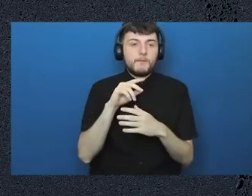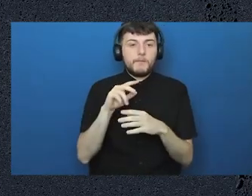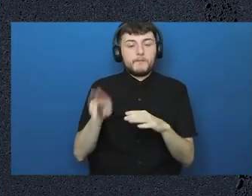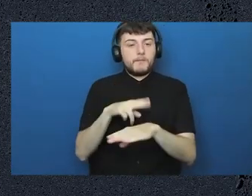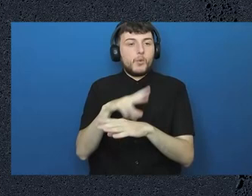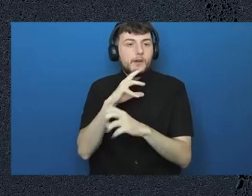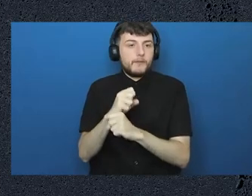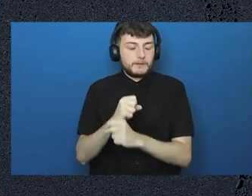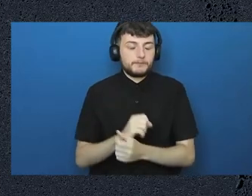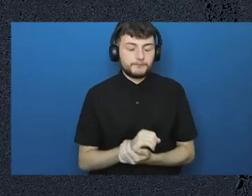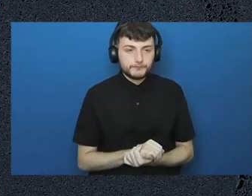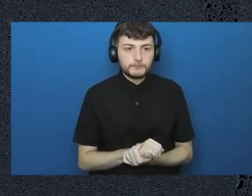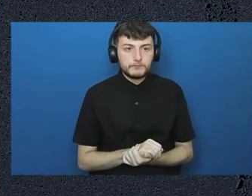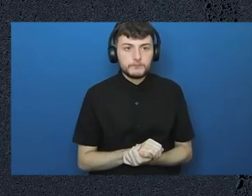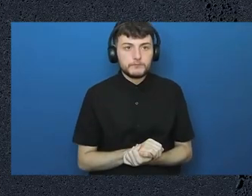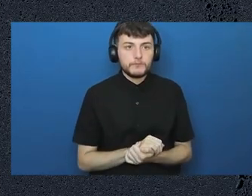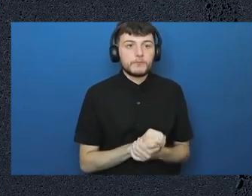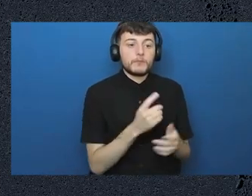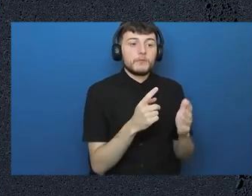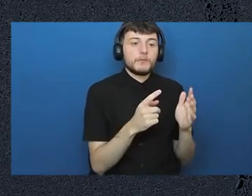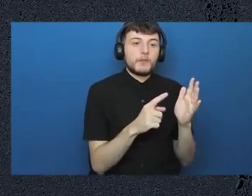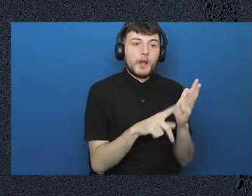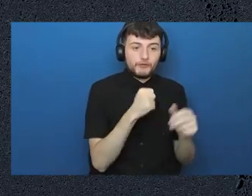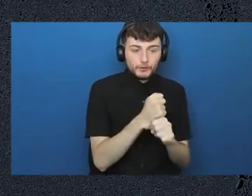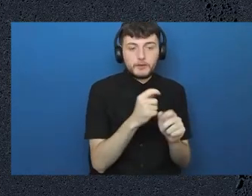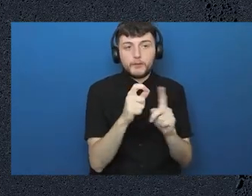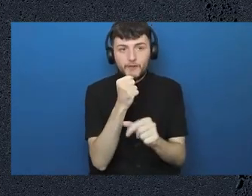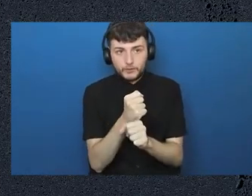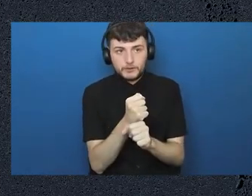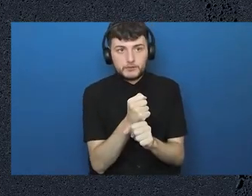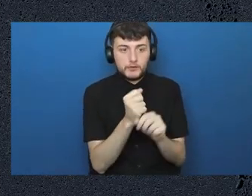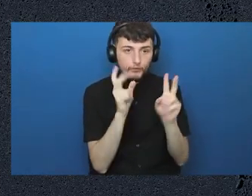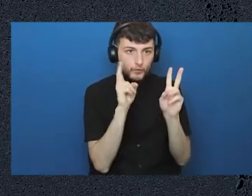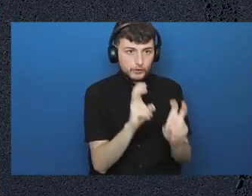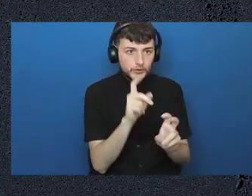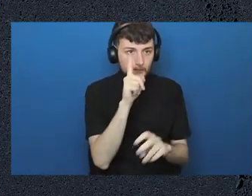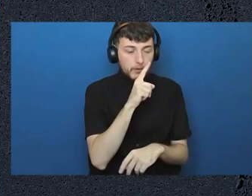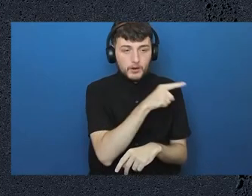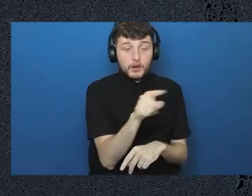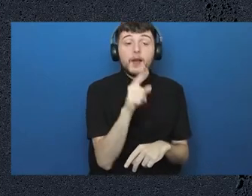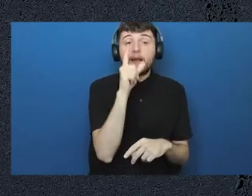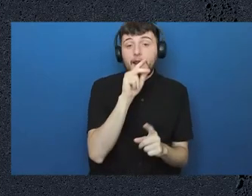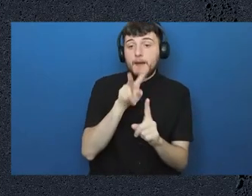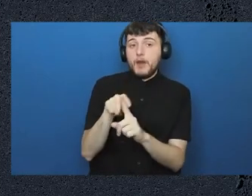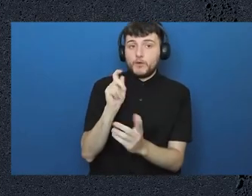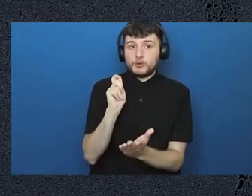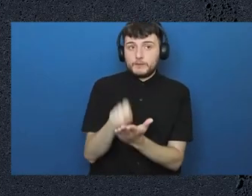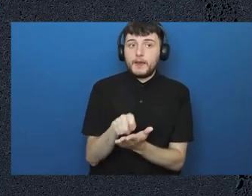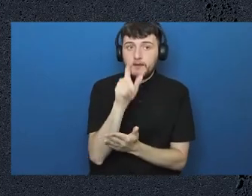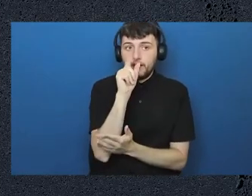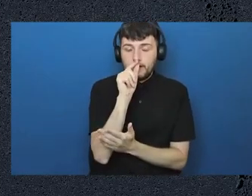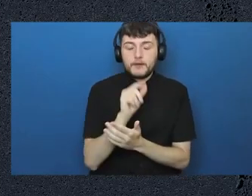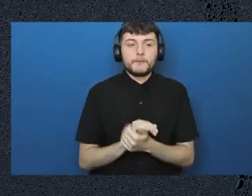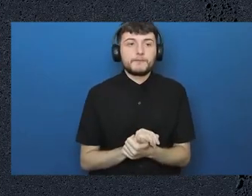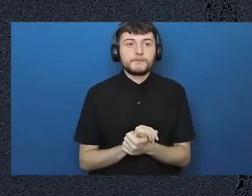undergraduates, postgraduate researchers and leaderships all can apply for these scholarships. And so if you're in